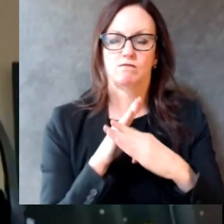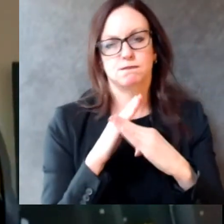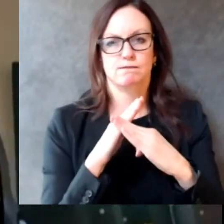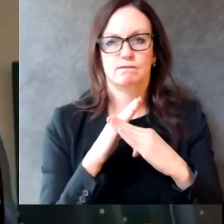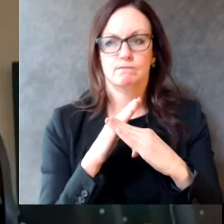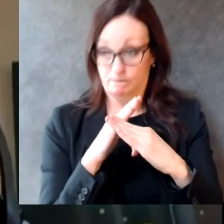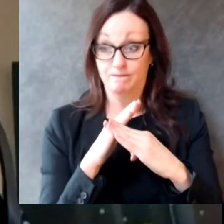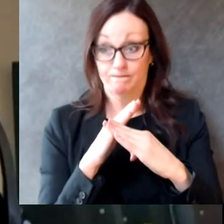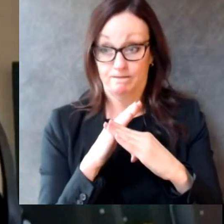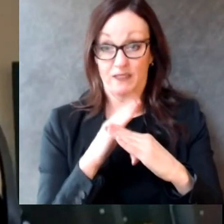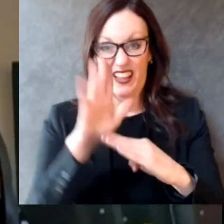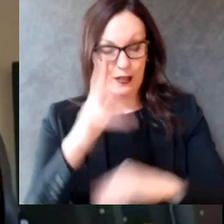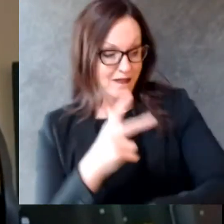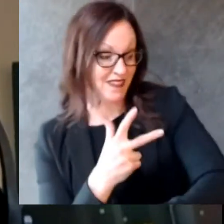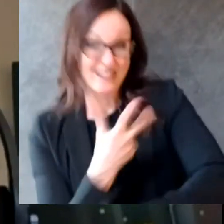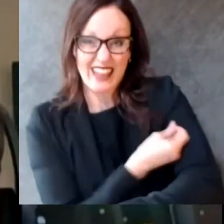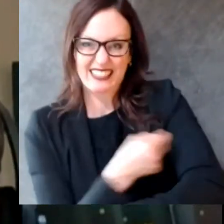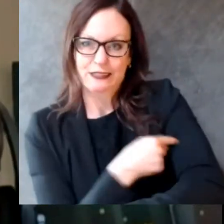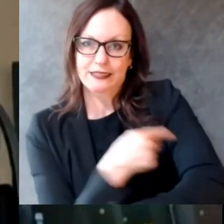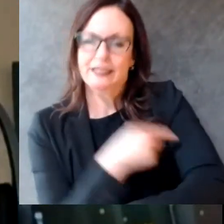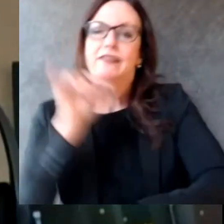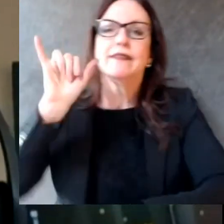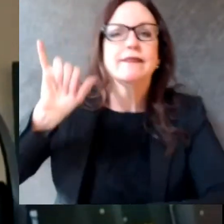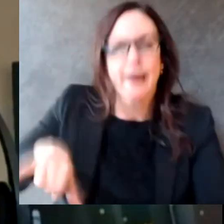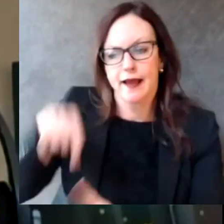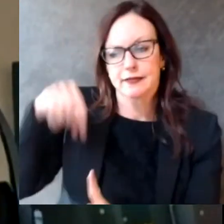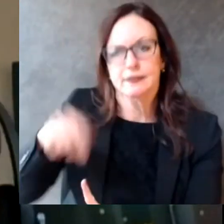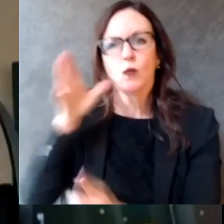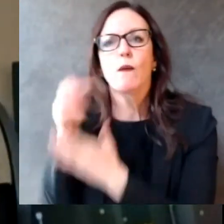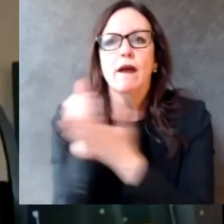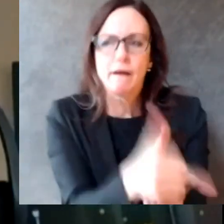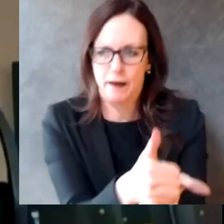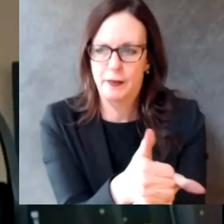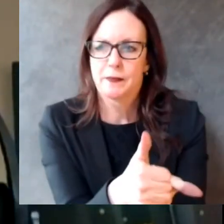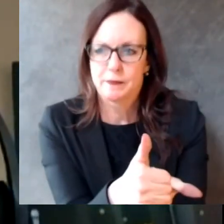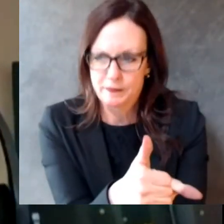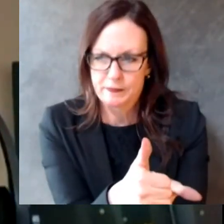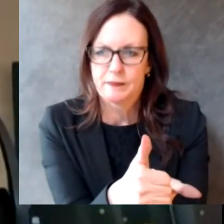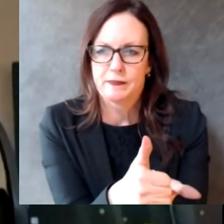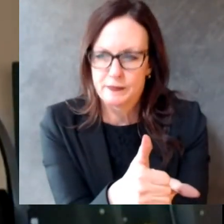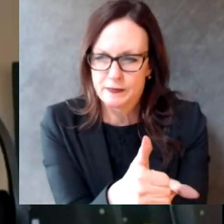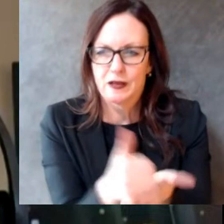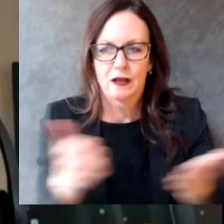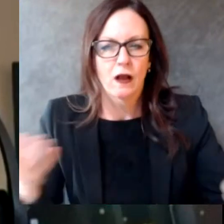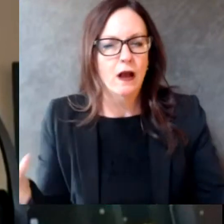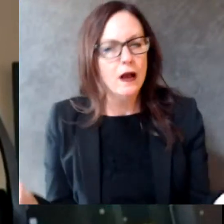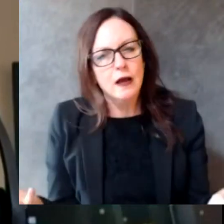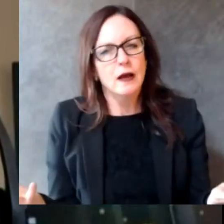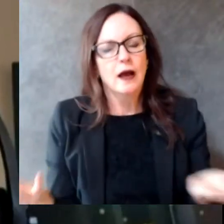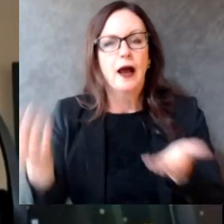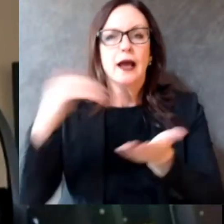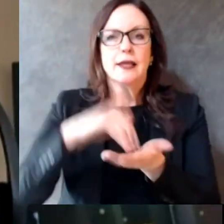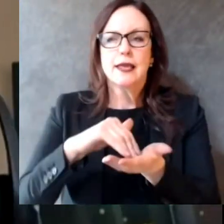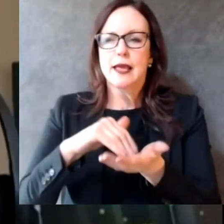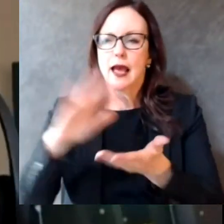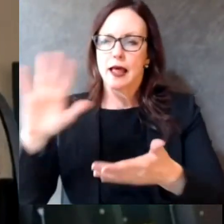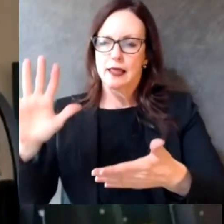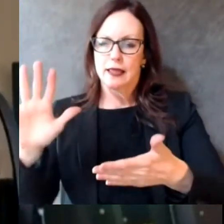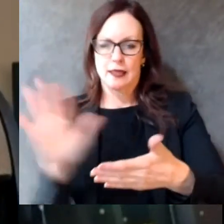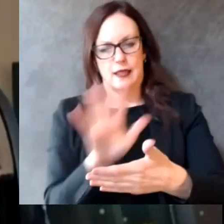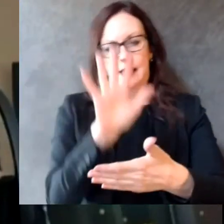that will actually result in that that stalling out of infection